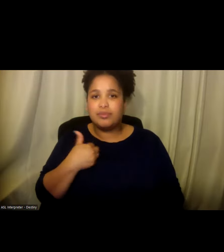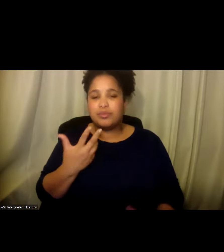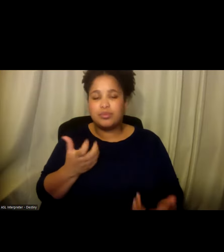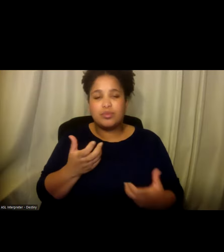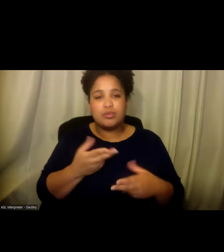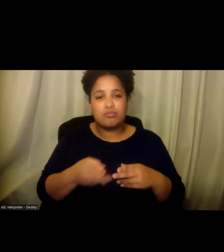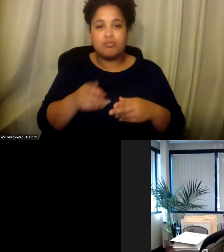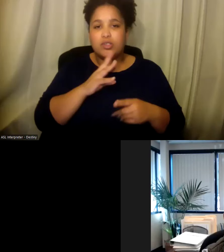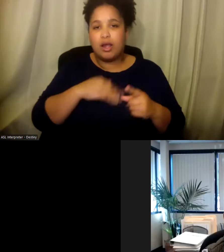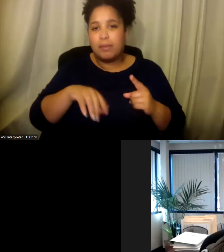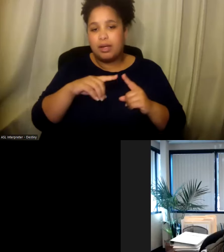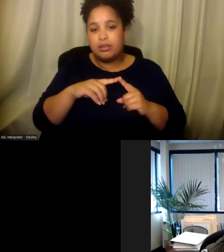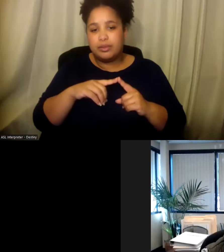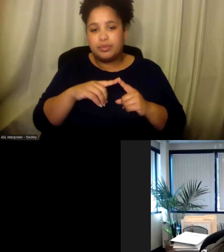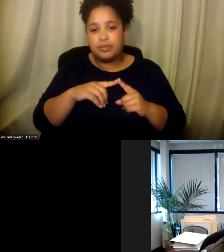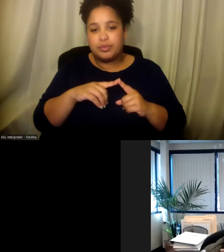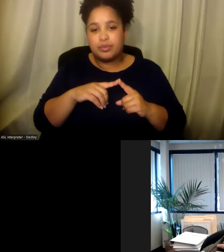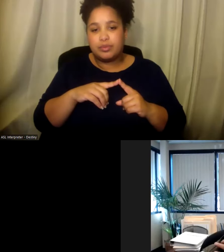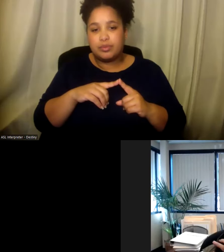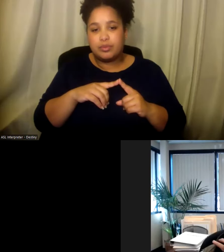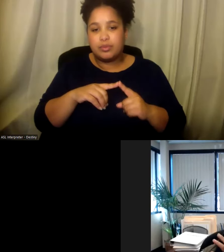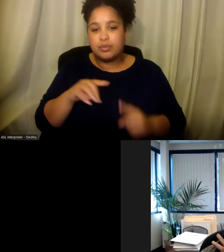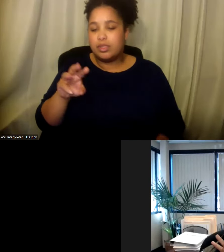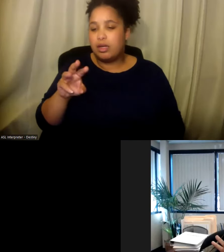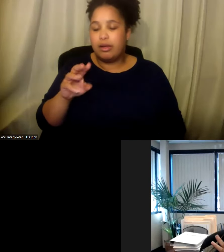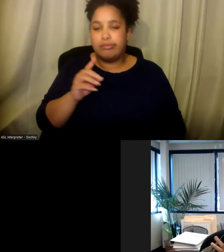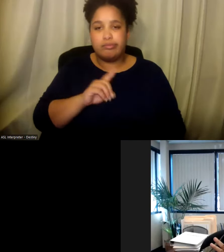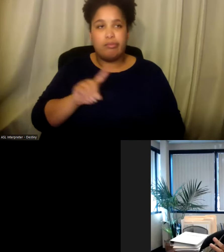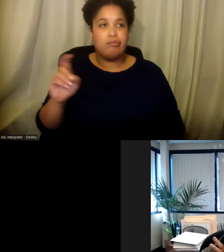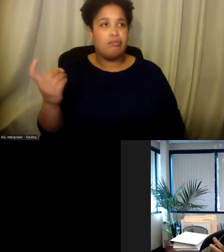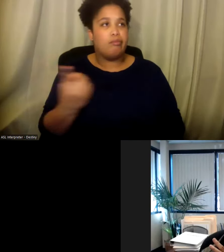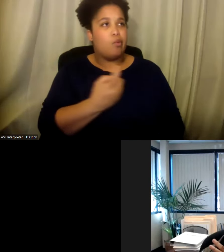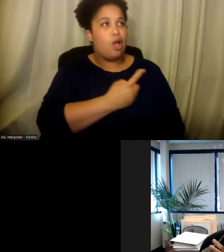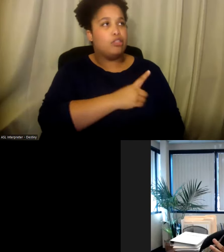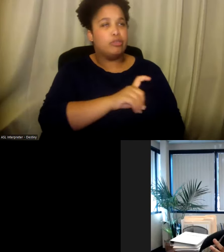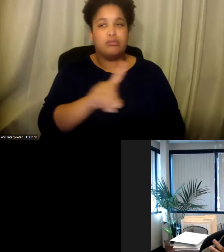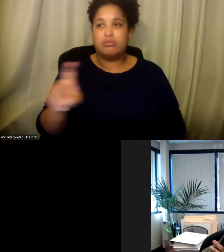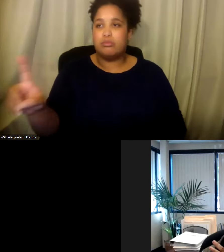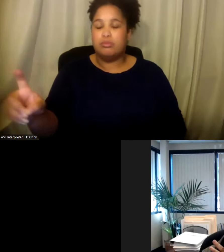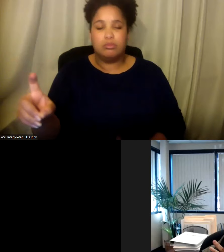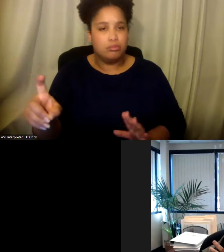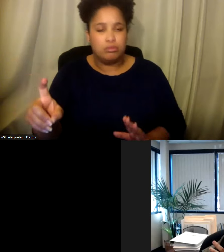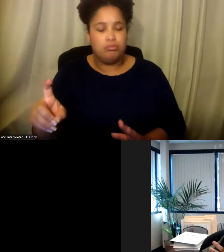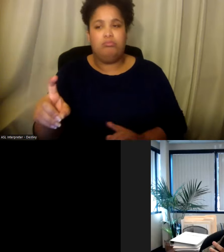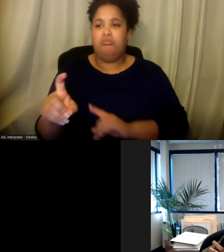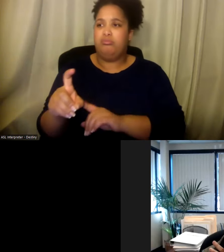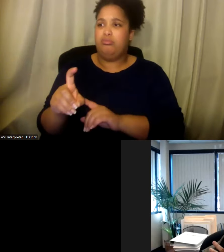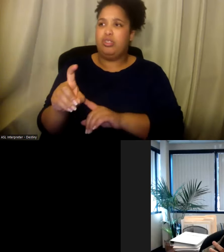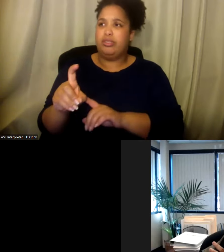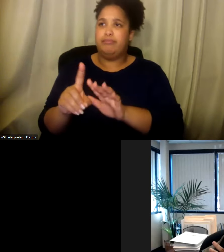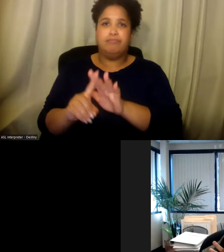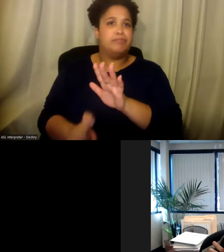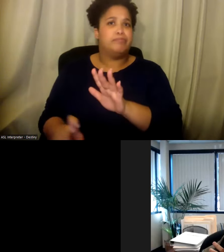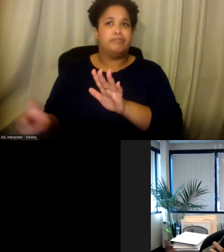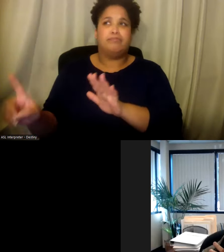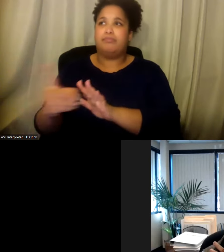speak to the wandering aspect. I think that is a really important initiative. As everybody I'm